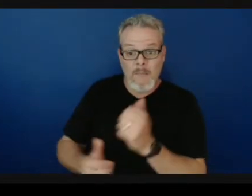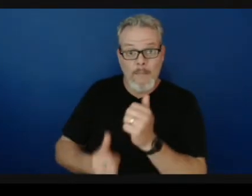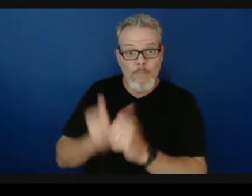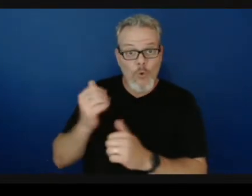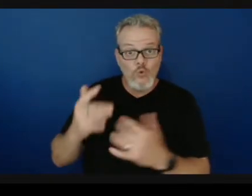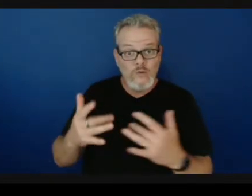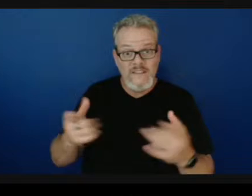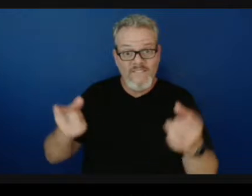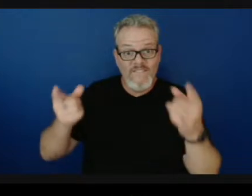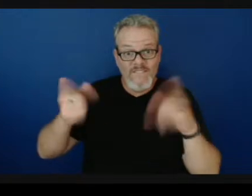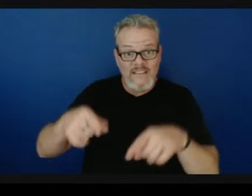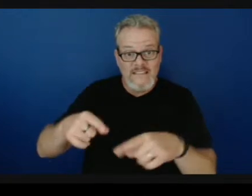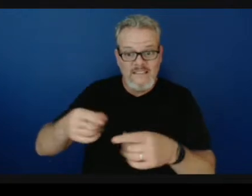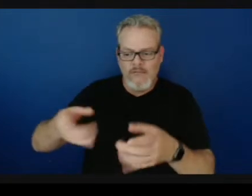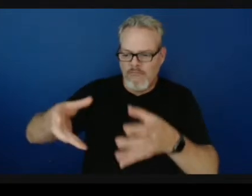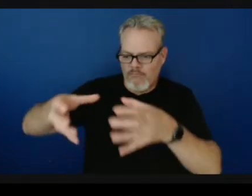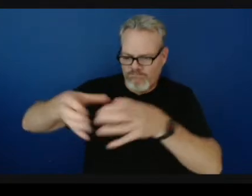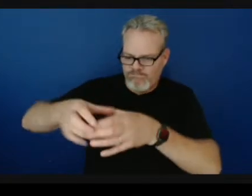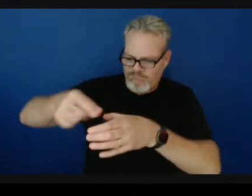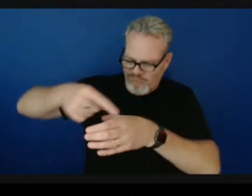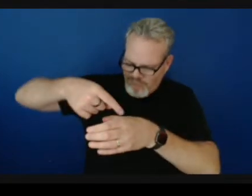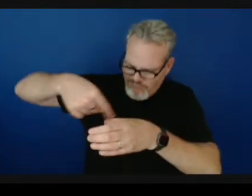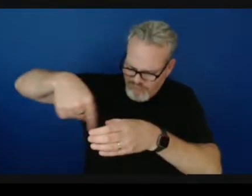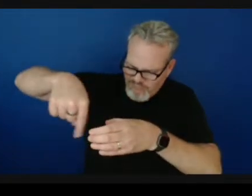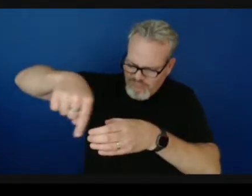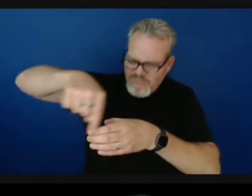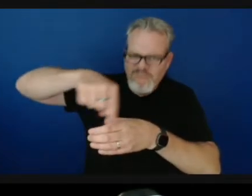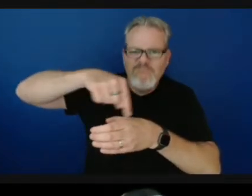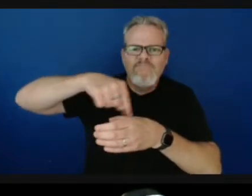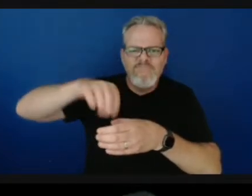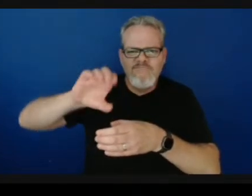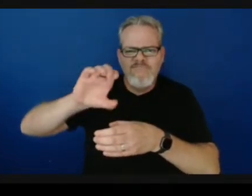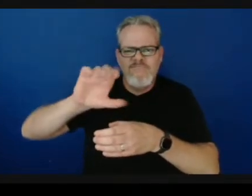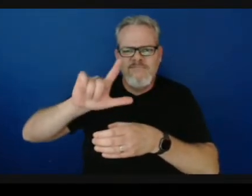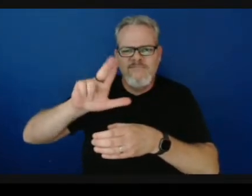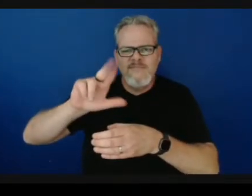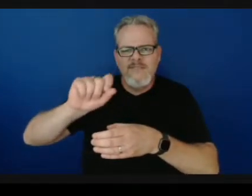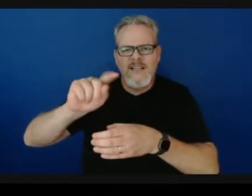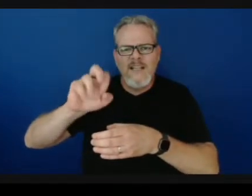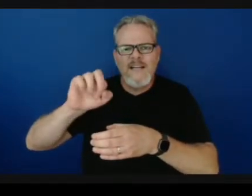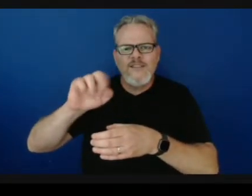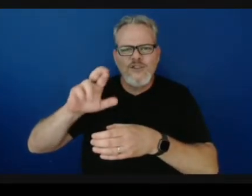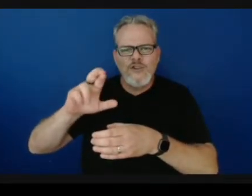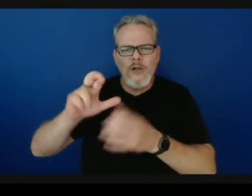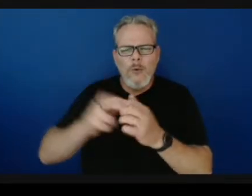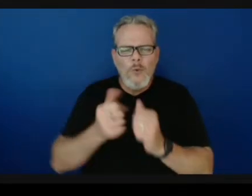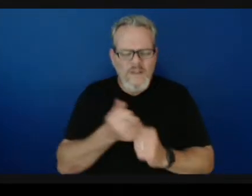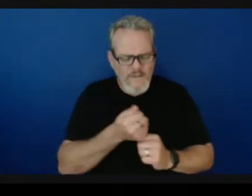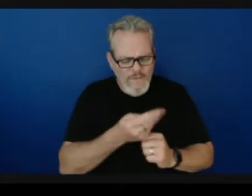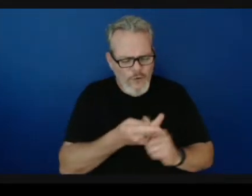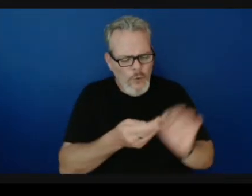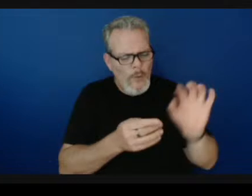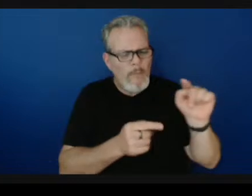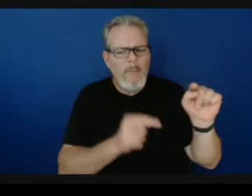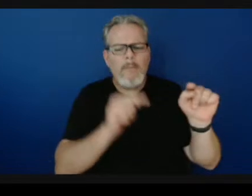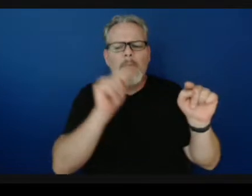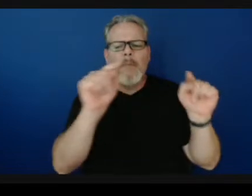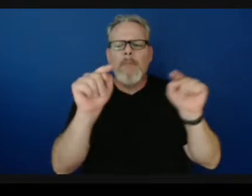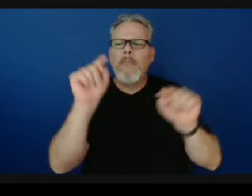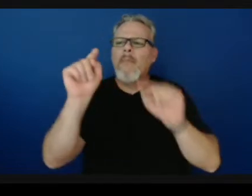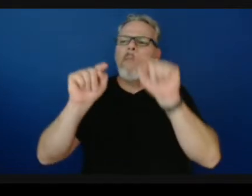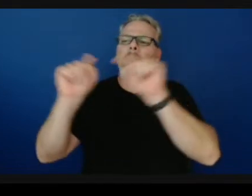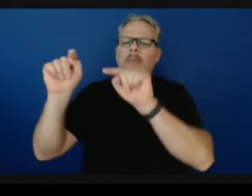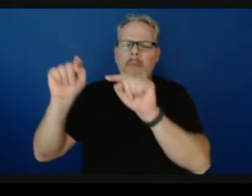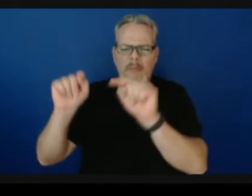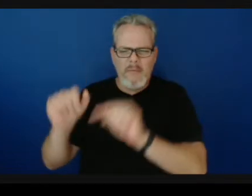this little cluster at Kilauea right here, with a few lesser crowded dots here towards the lower east rift, but